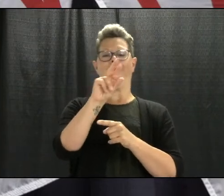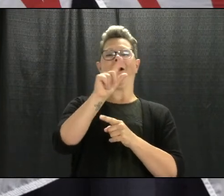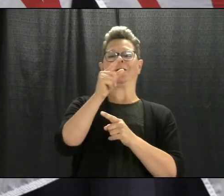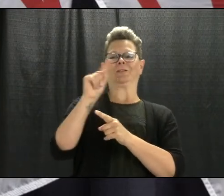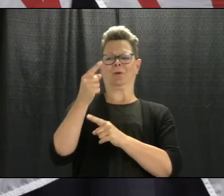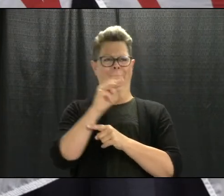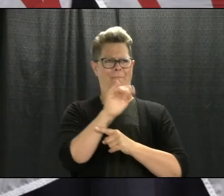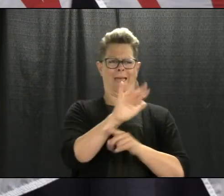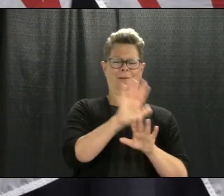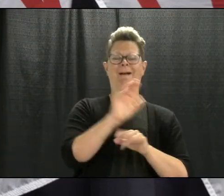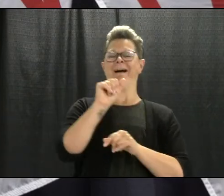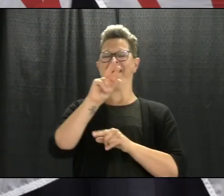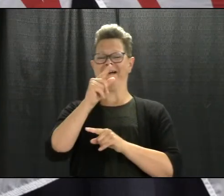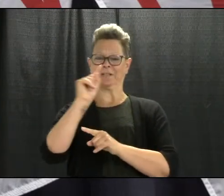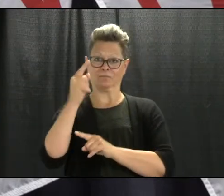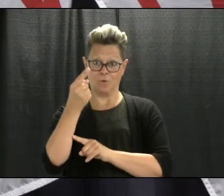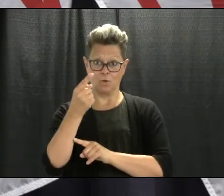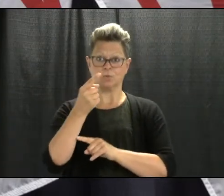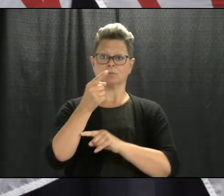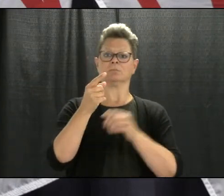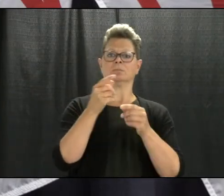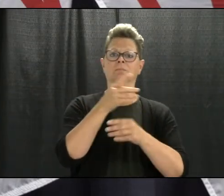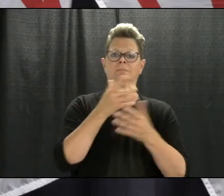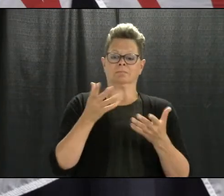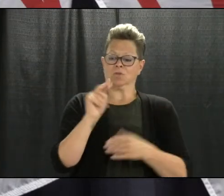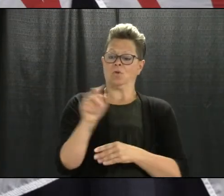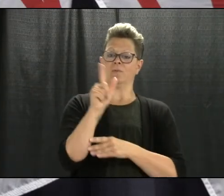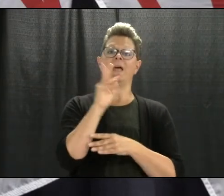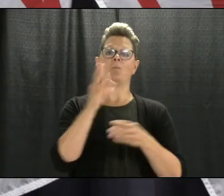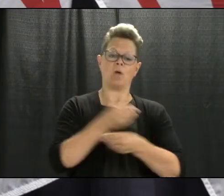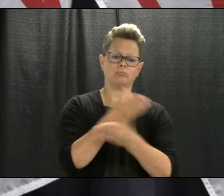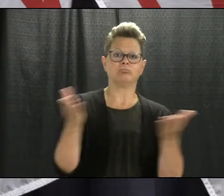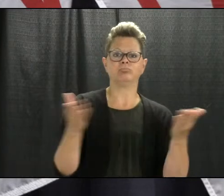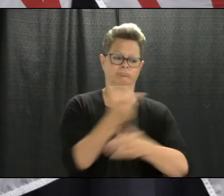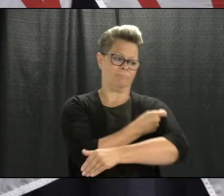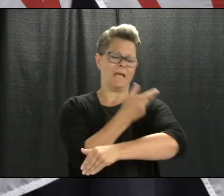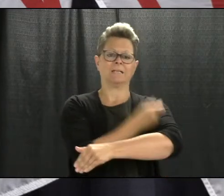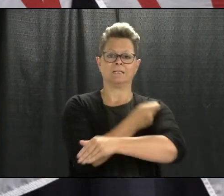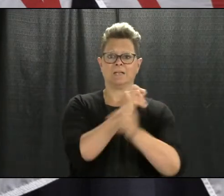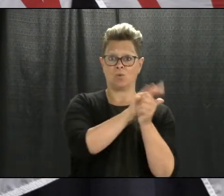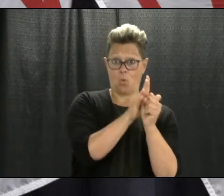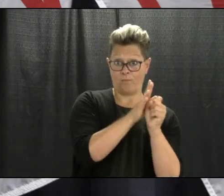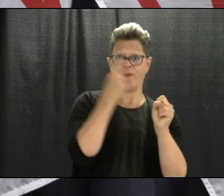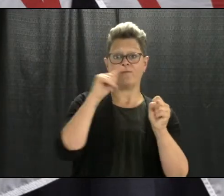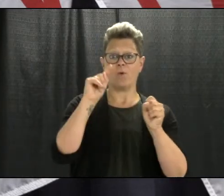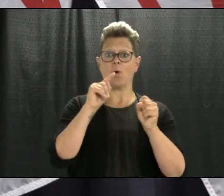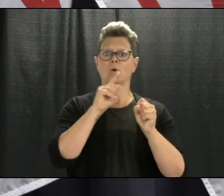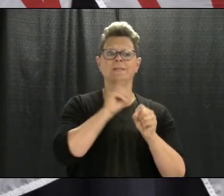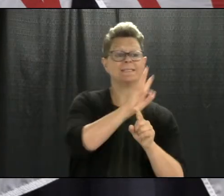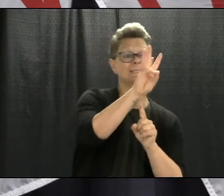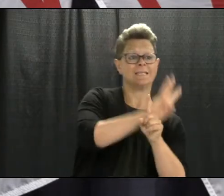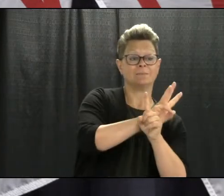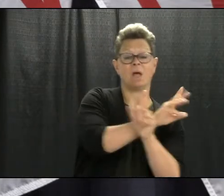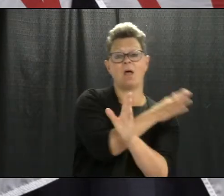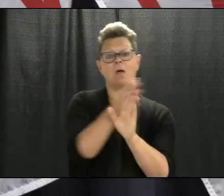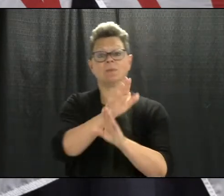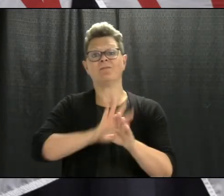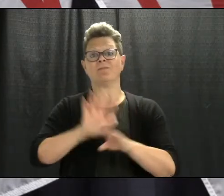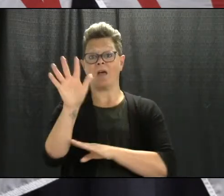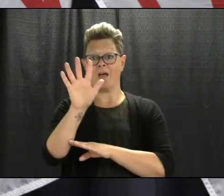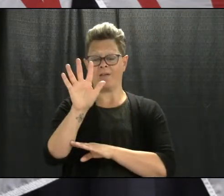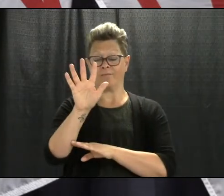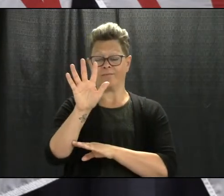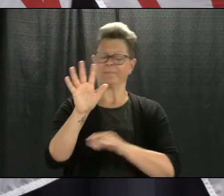August 1st, our province will begin administering the COVID-19 vaccine to children aged 6 months up to 5 years through community vaccination